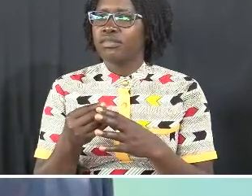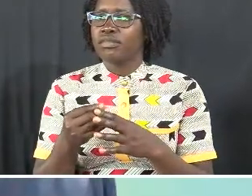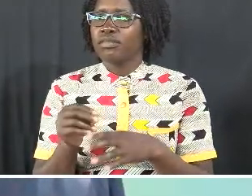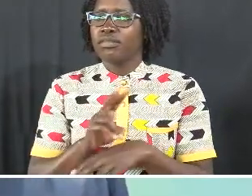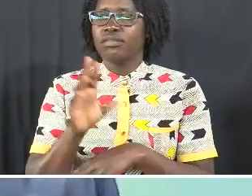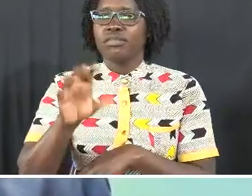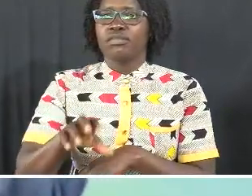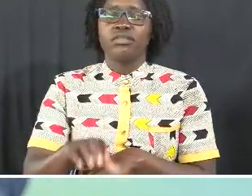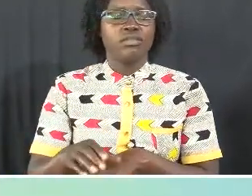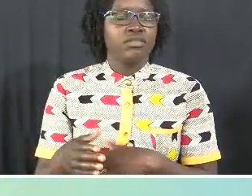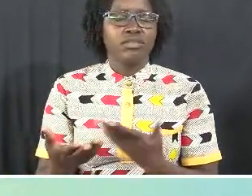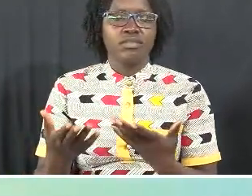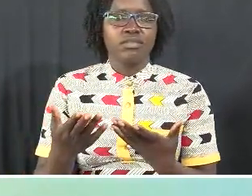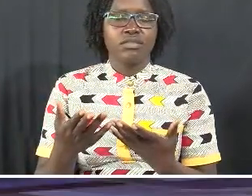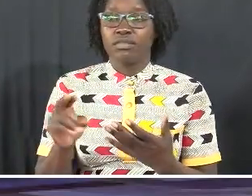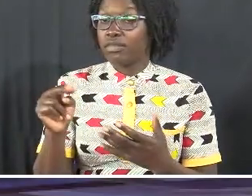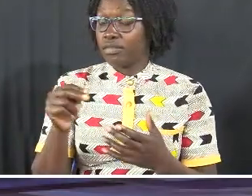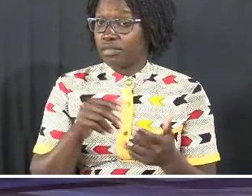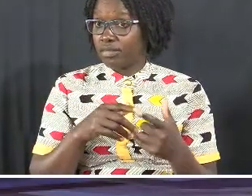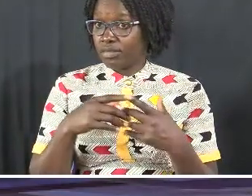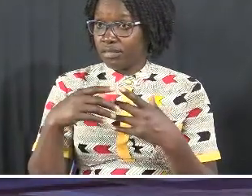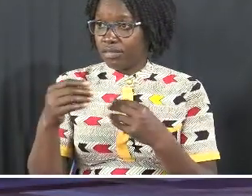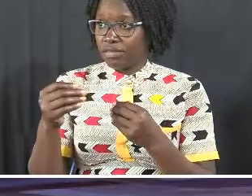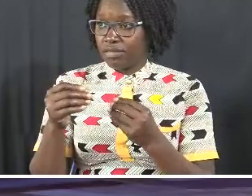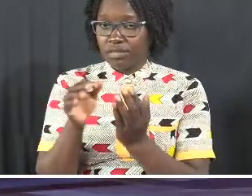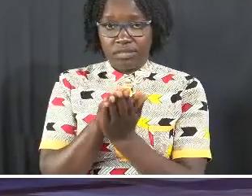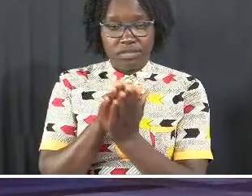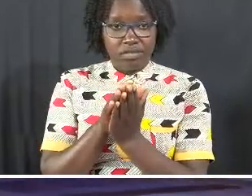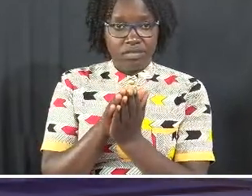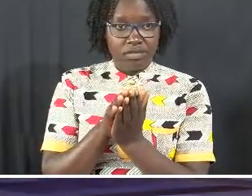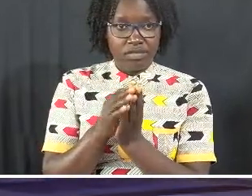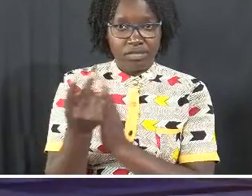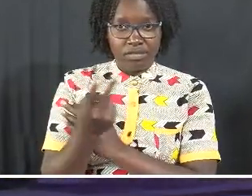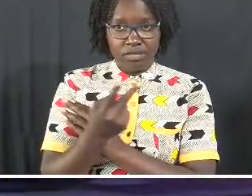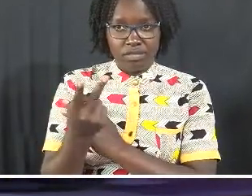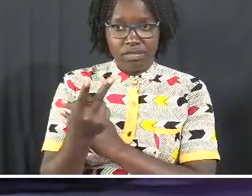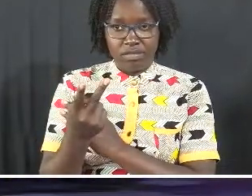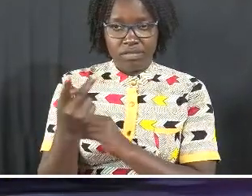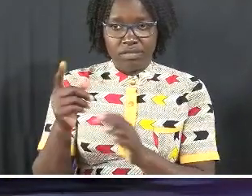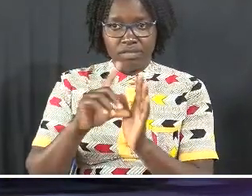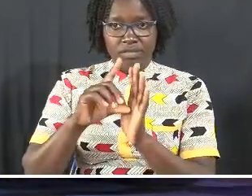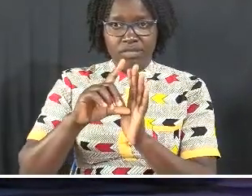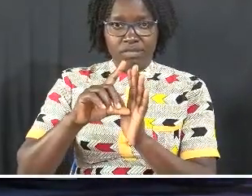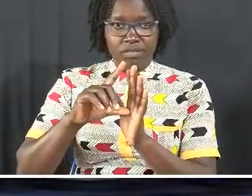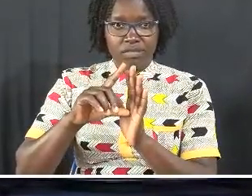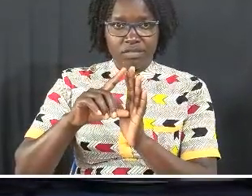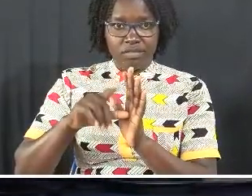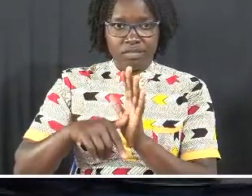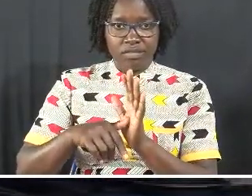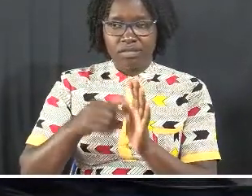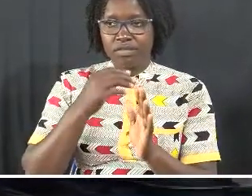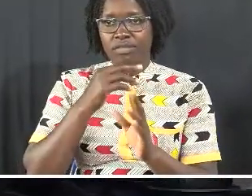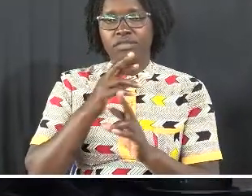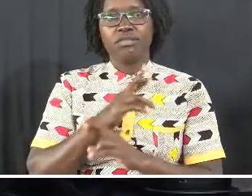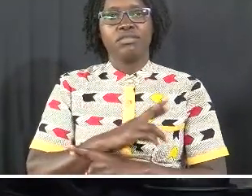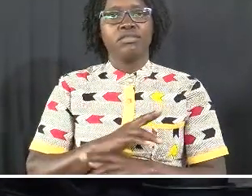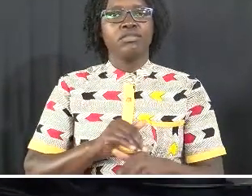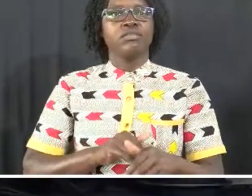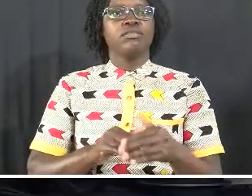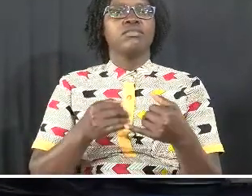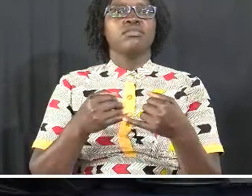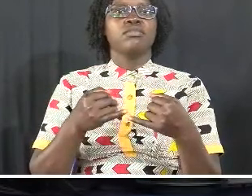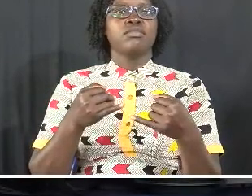Said, no, I'll take you. So they went to the bank, and several hours, the father was relaxed, following the